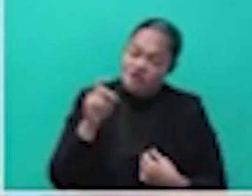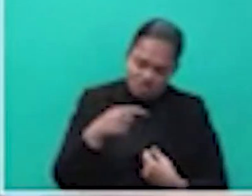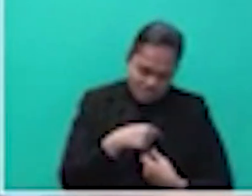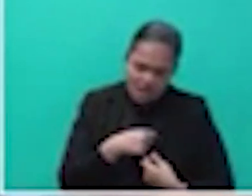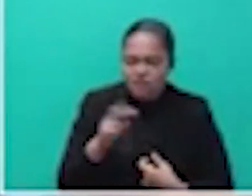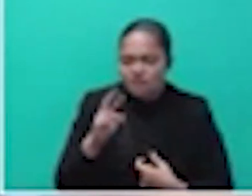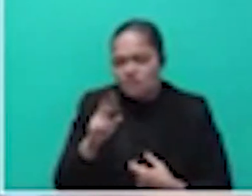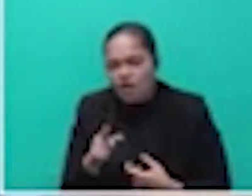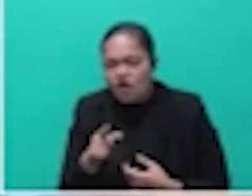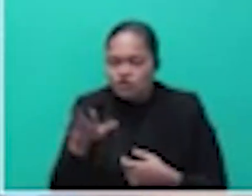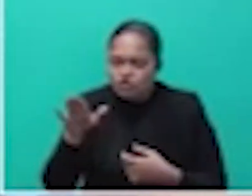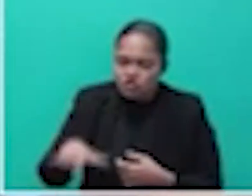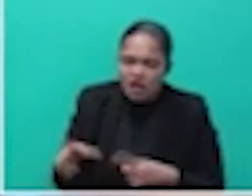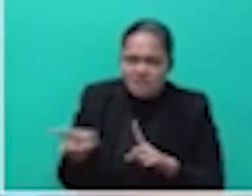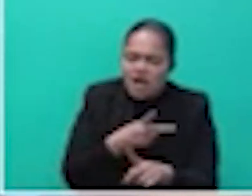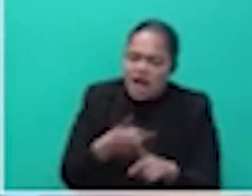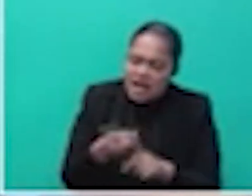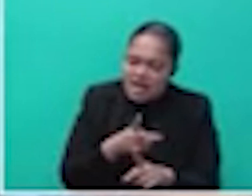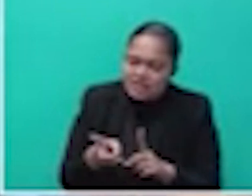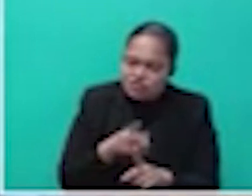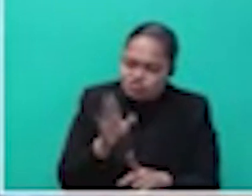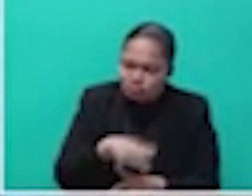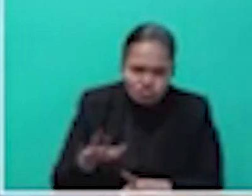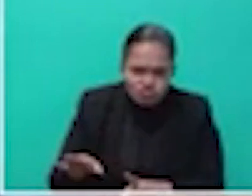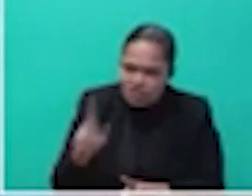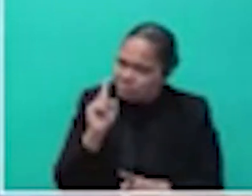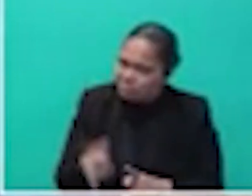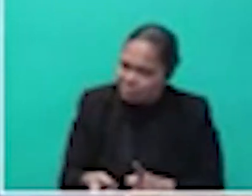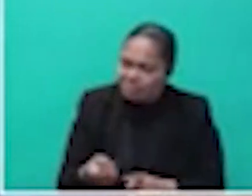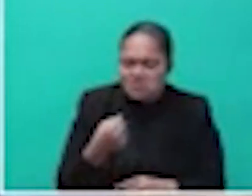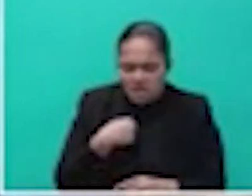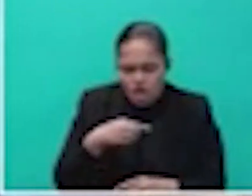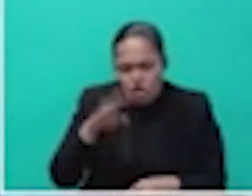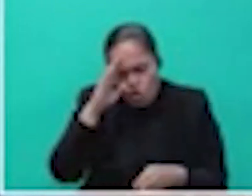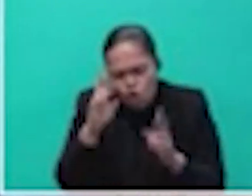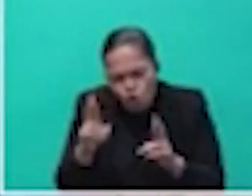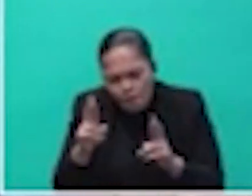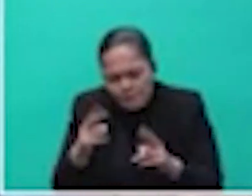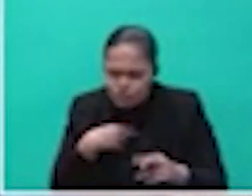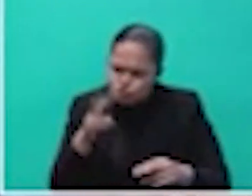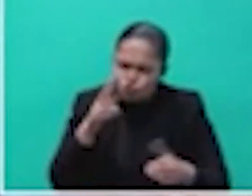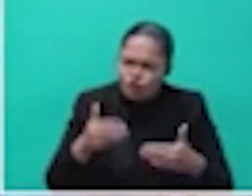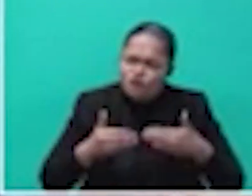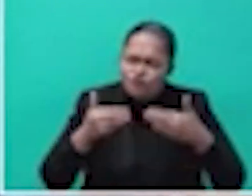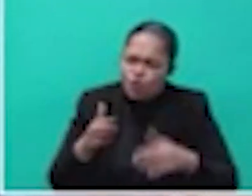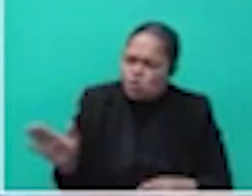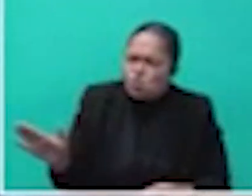violence against children. And I'm hoping, I'm looking forward to